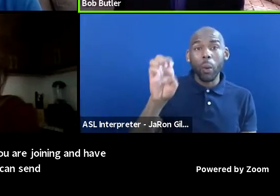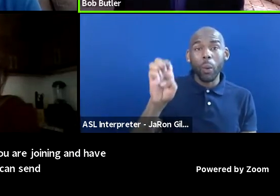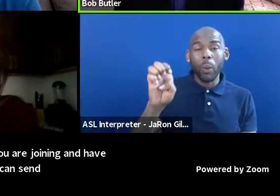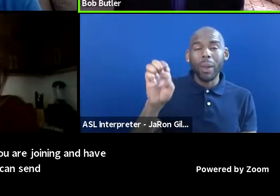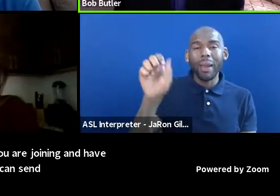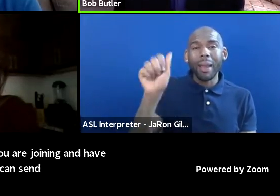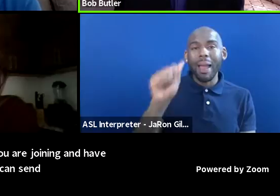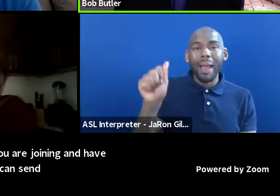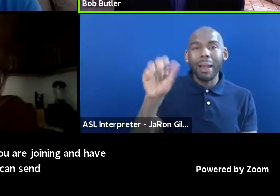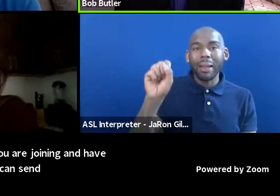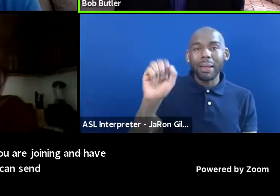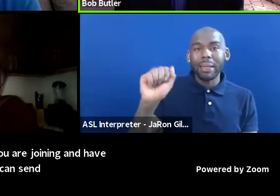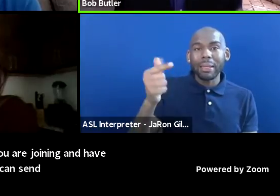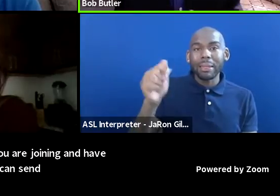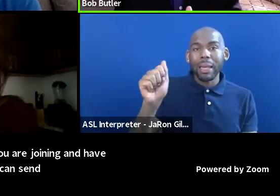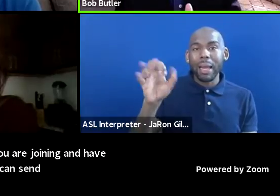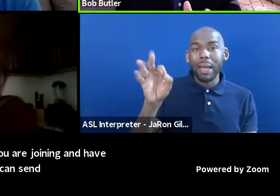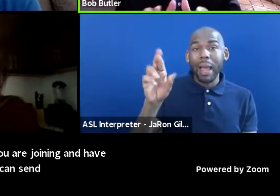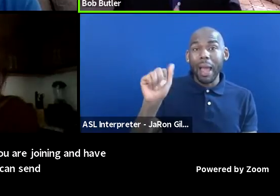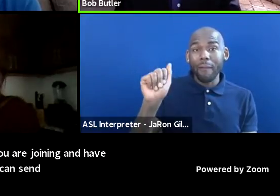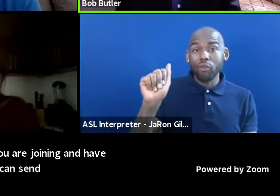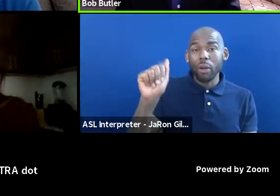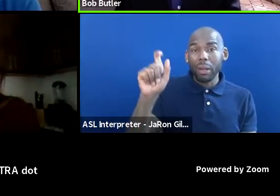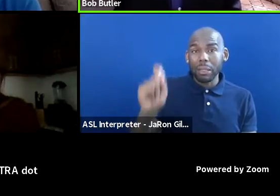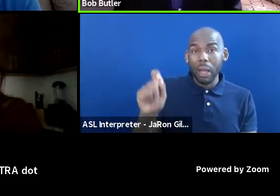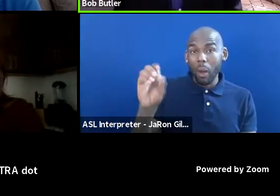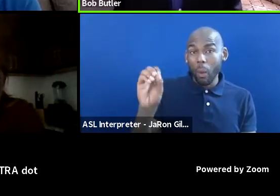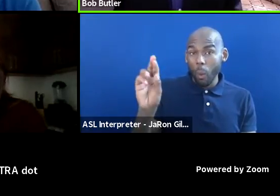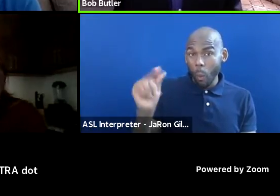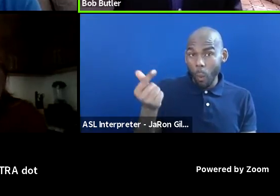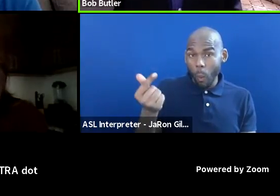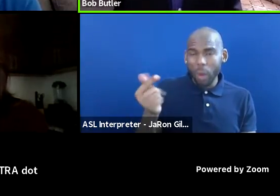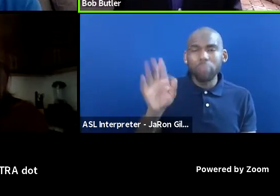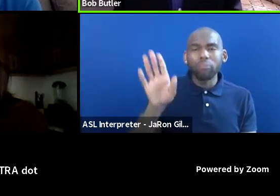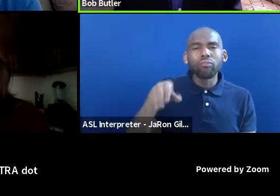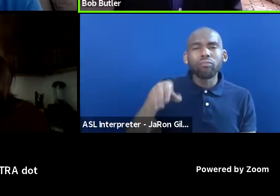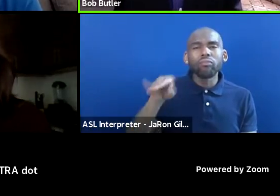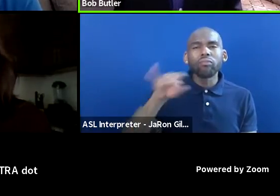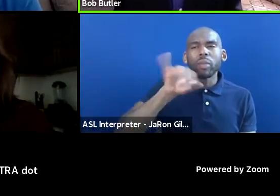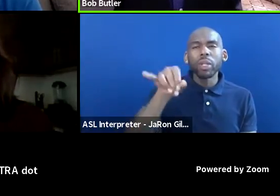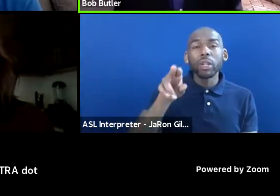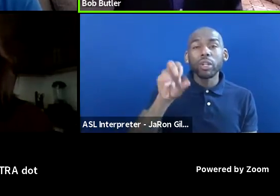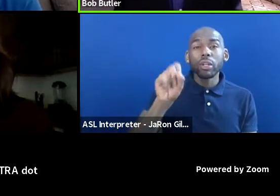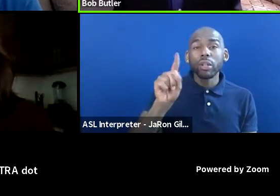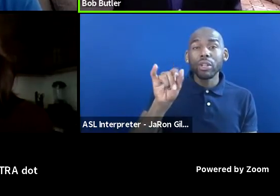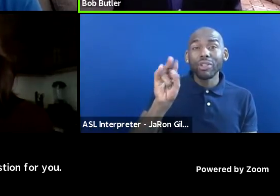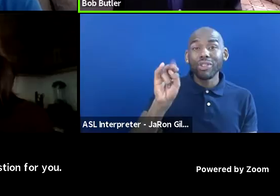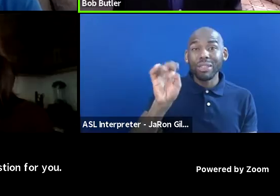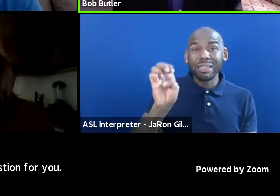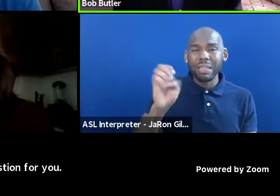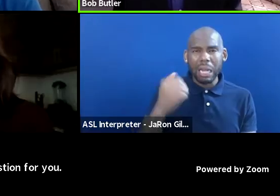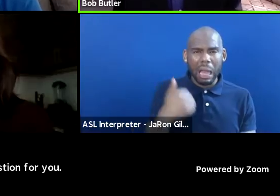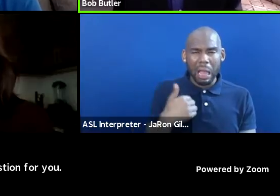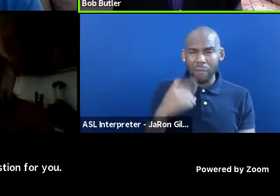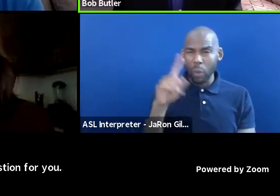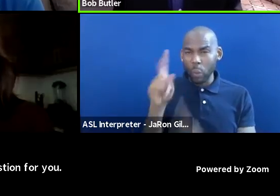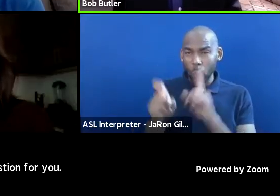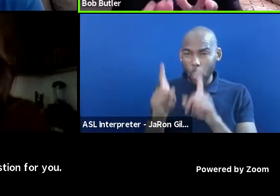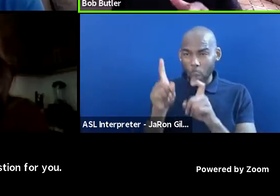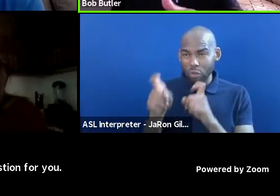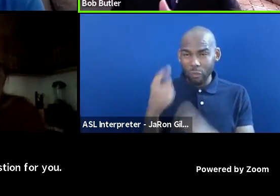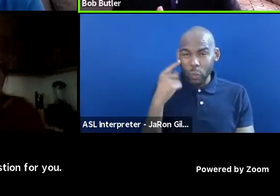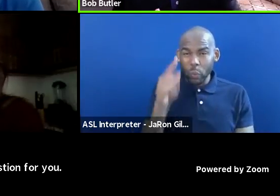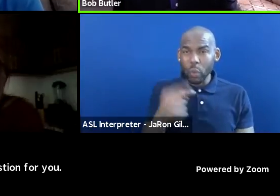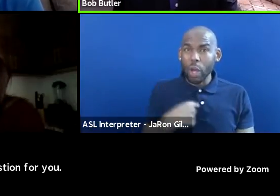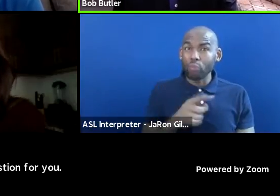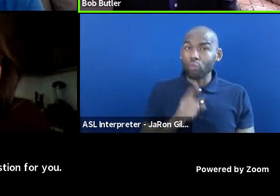pteoe@sagaftra.org, and we'll try to get that question answered. Justine, I had a question for you. I'm sure that you've had some pretty bad writing in the scripts that are given to you. I don't want to